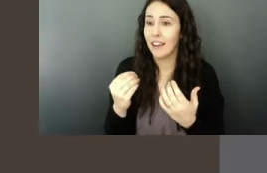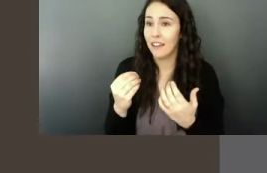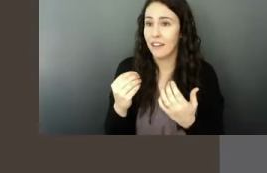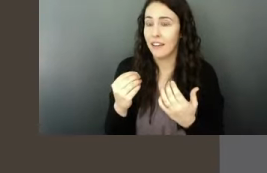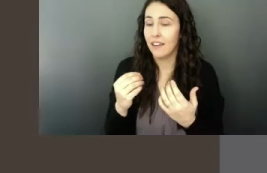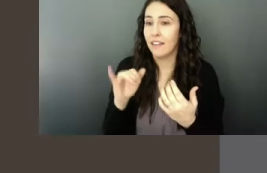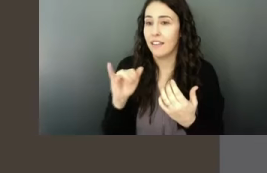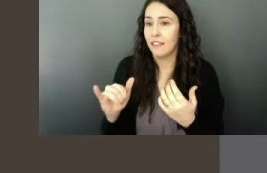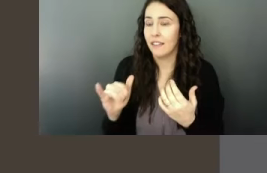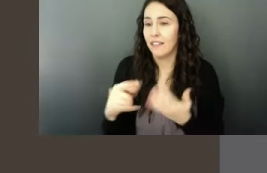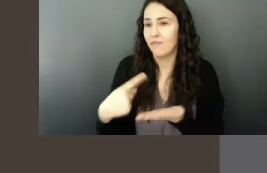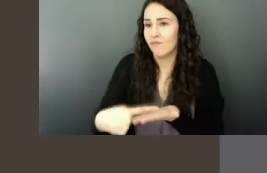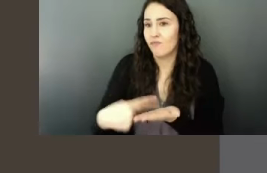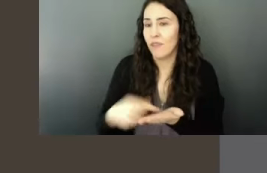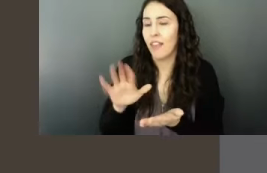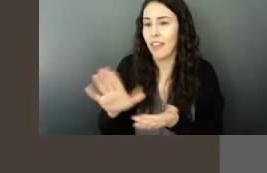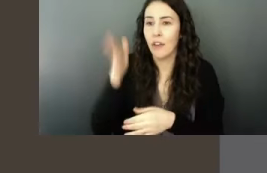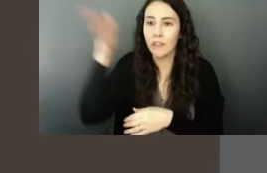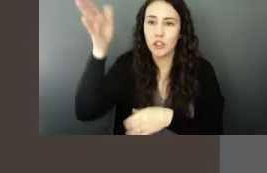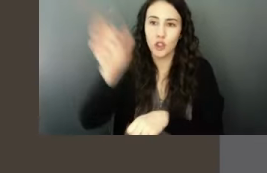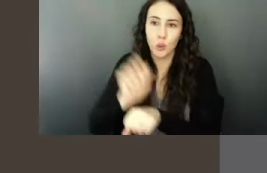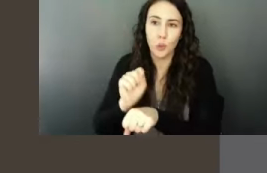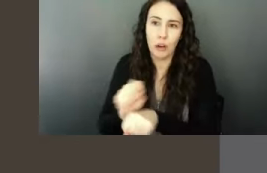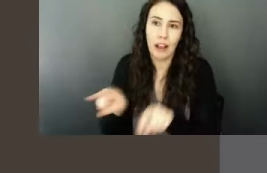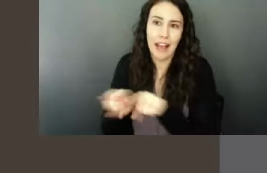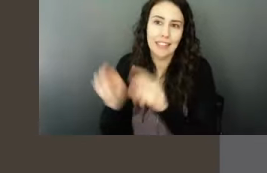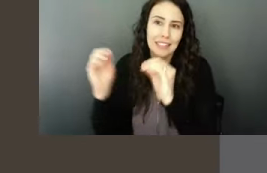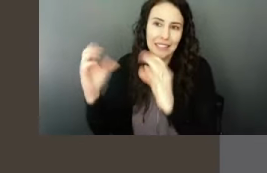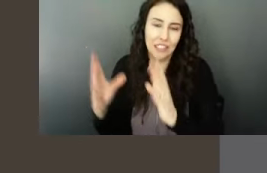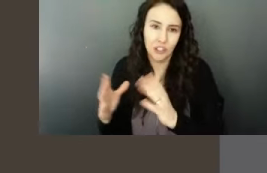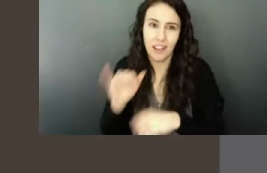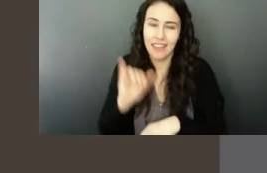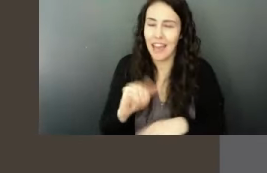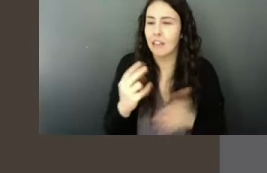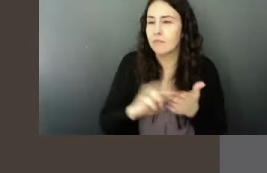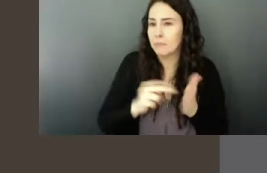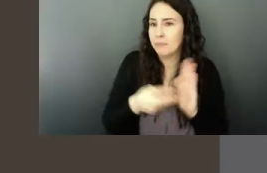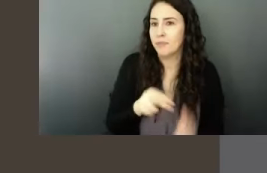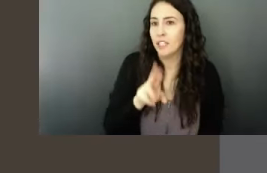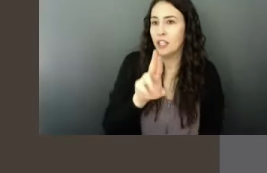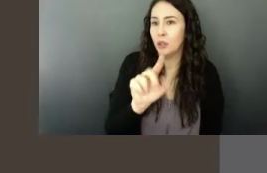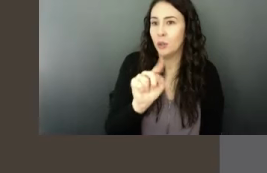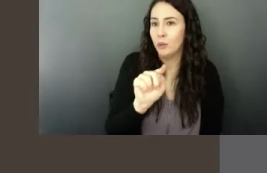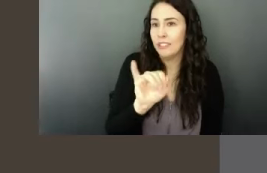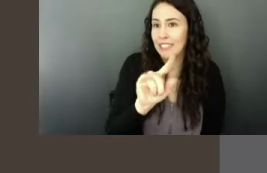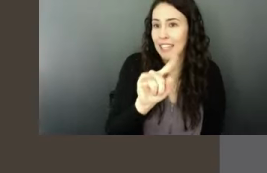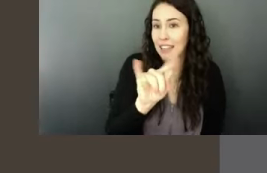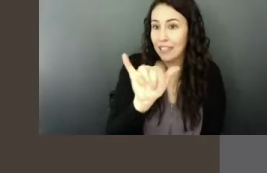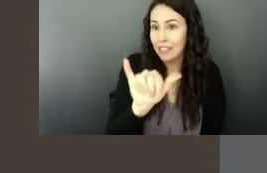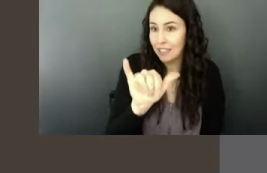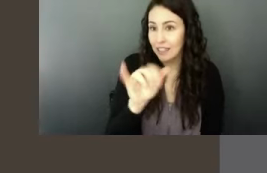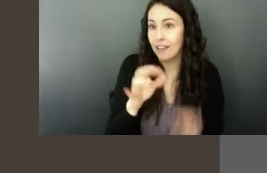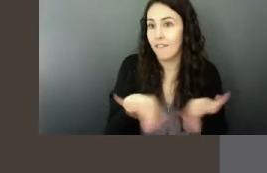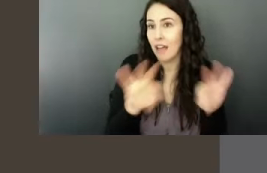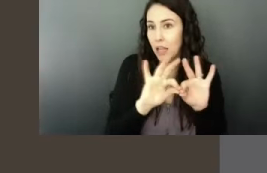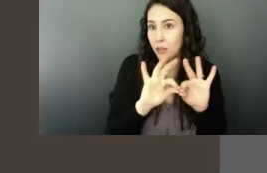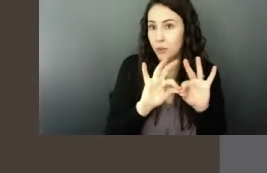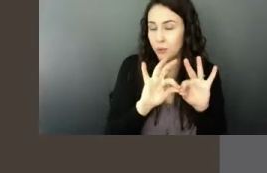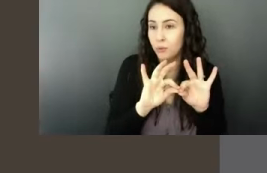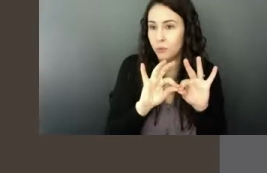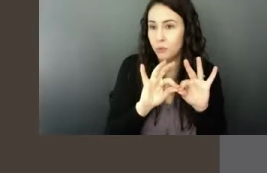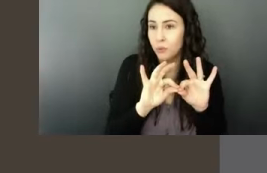So that's really kind of in a nutshell what utility value is. So how useful is the assignment?